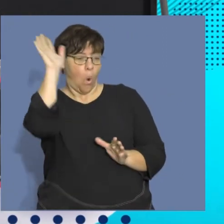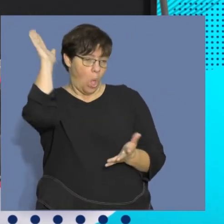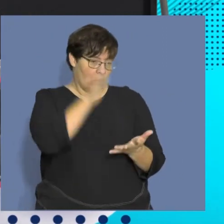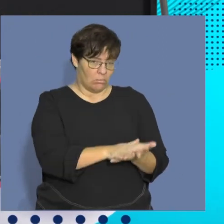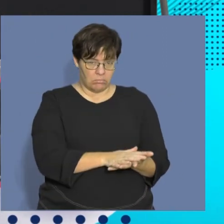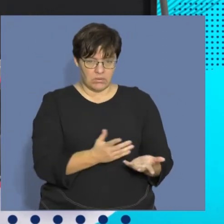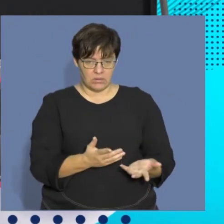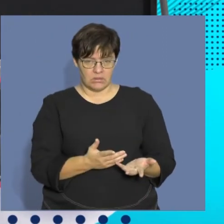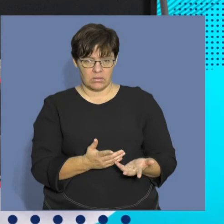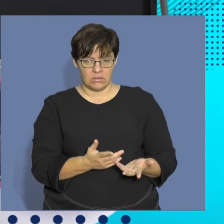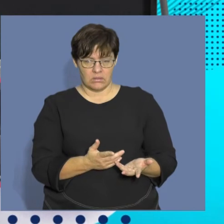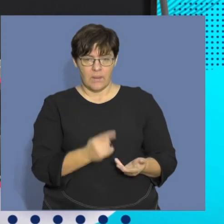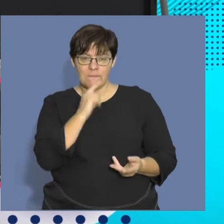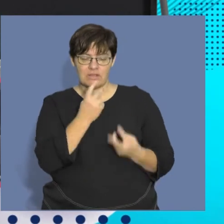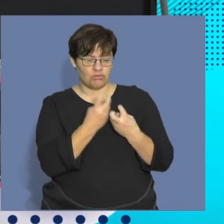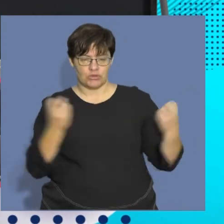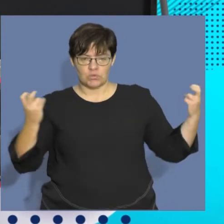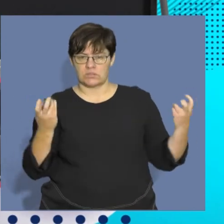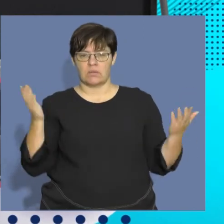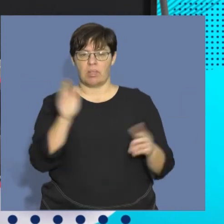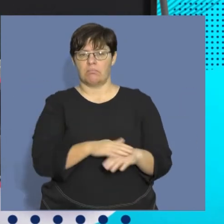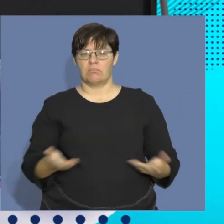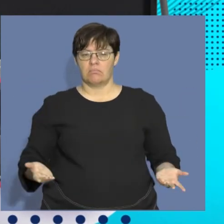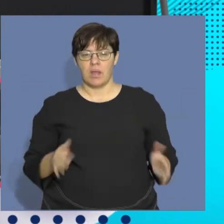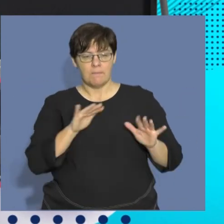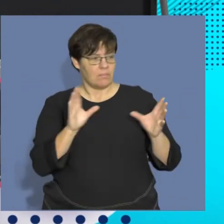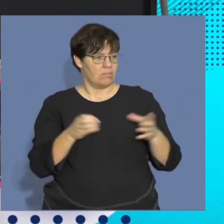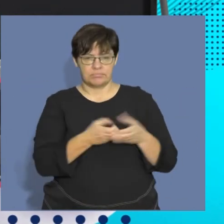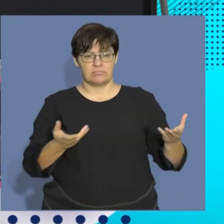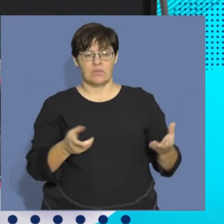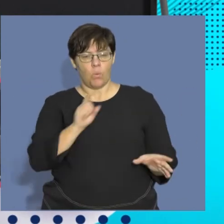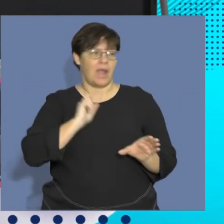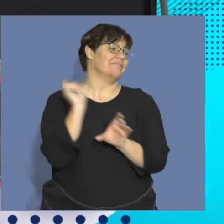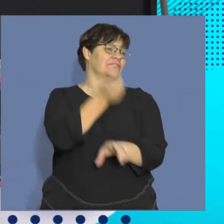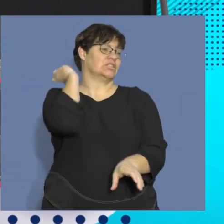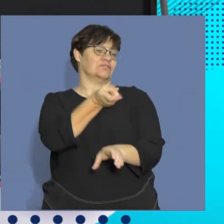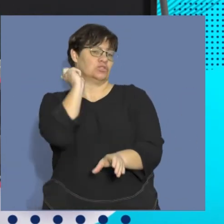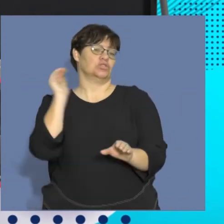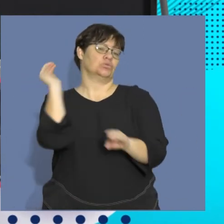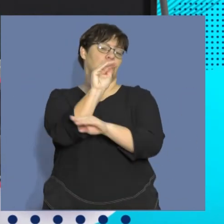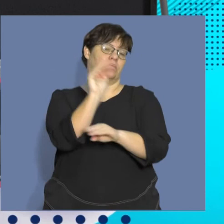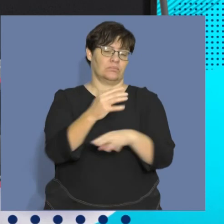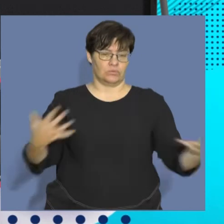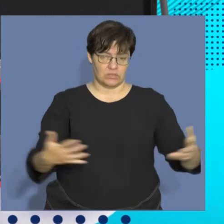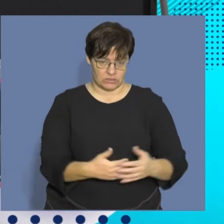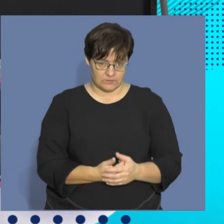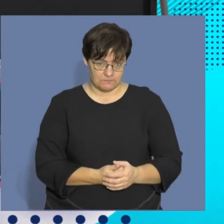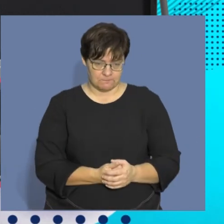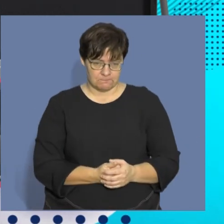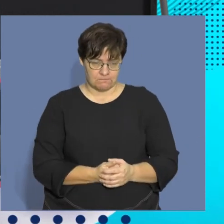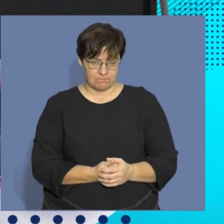catch so that you don't deplete this particular population due